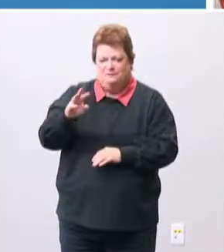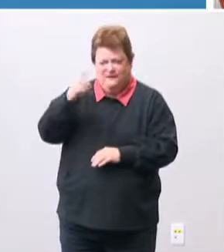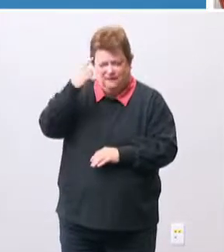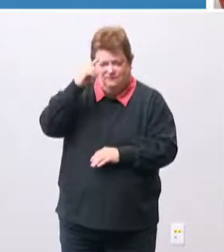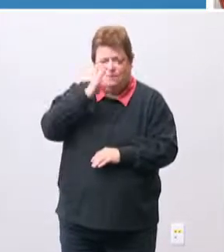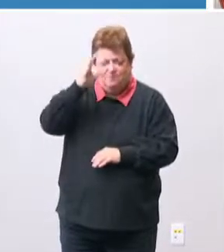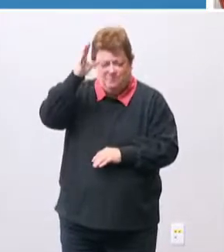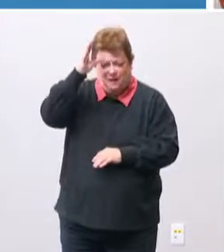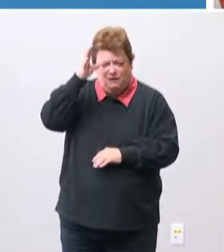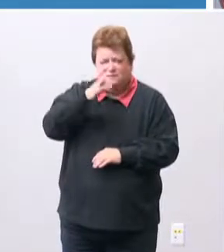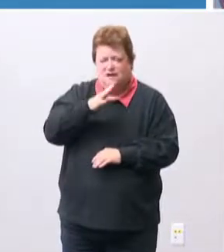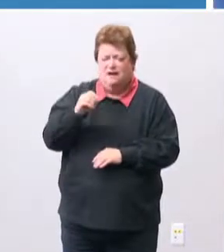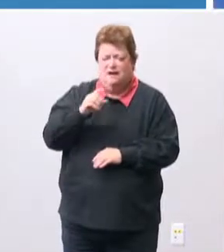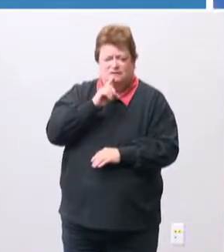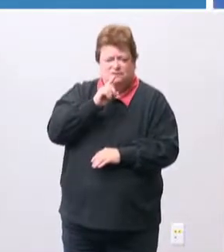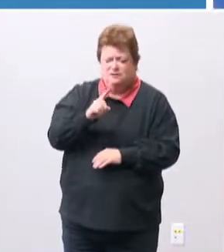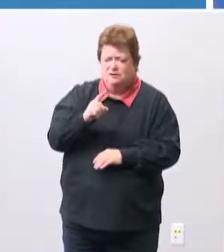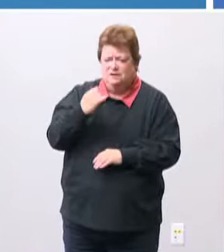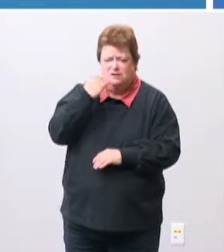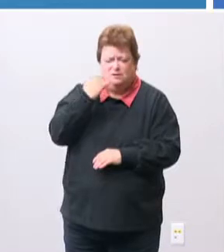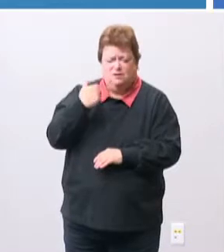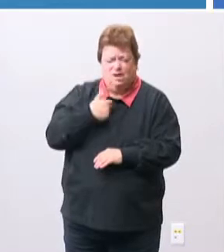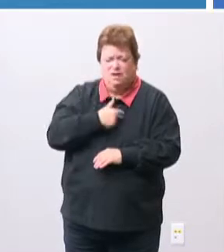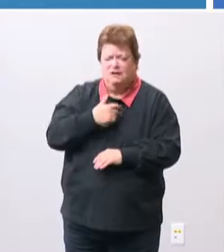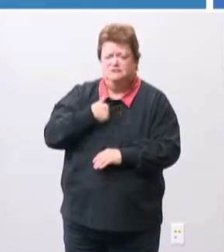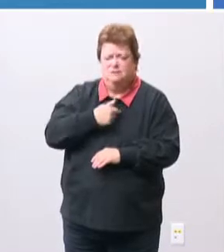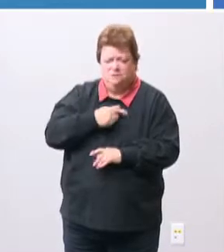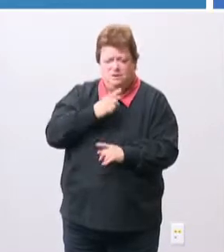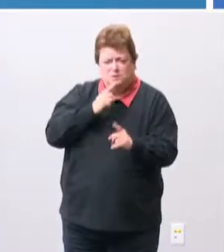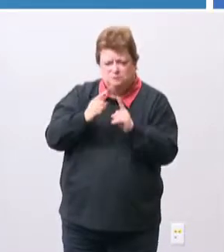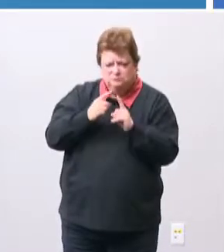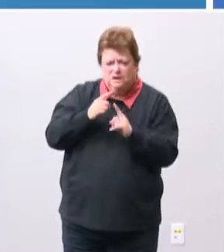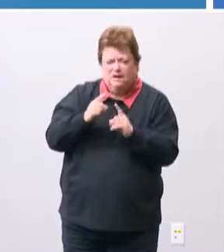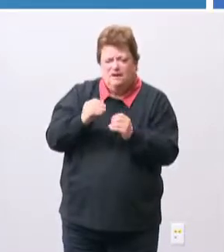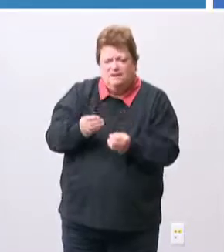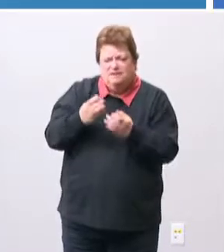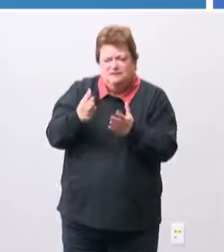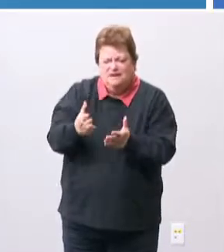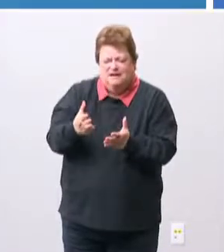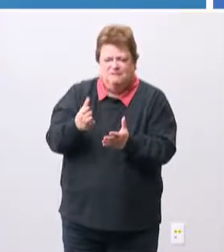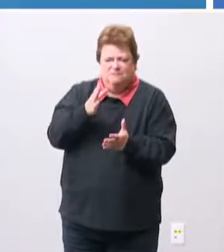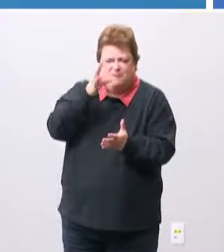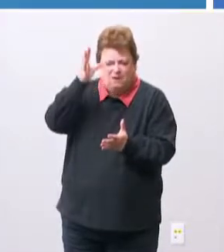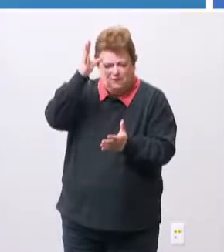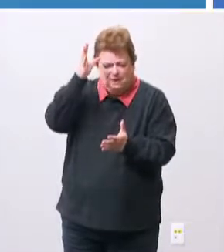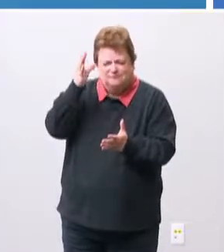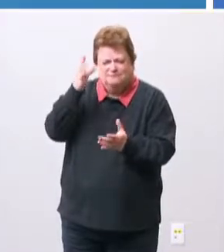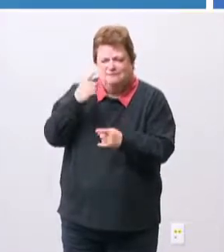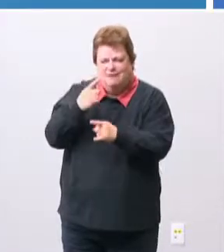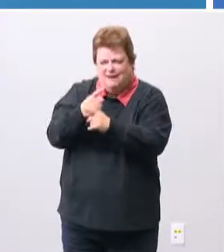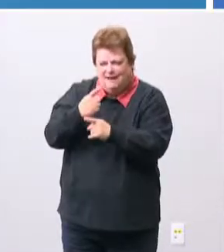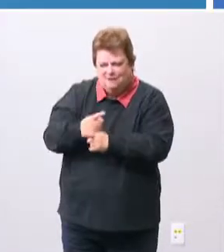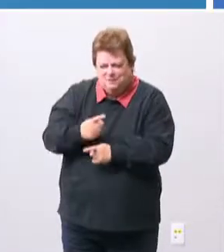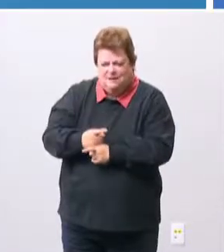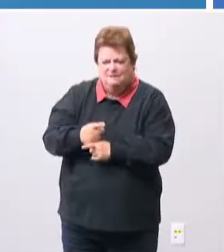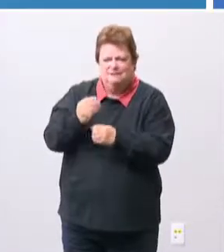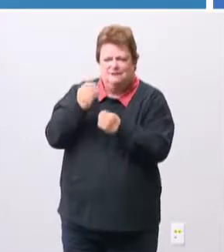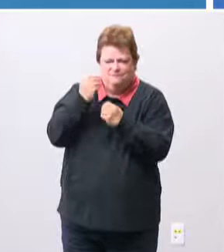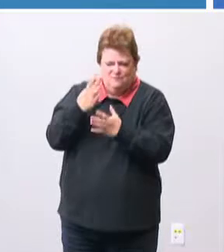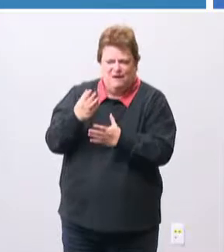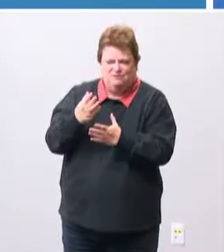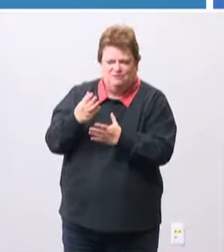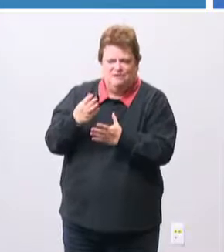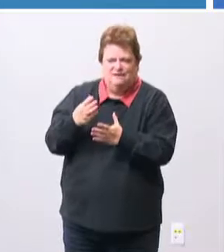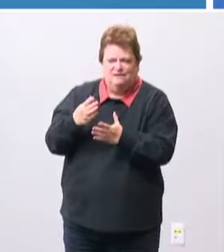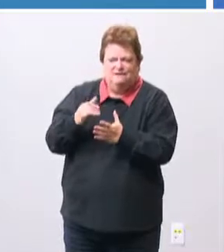And we'd certainly be happy to talk to parents as well and provide them with accurate information